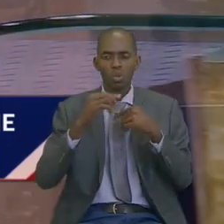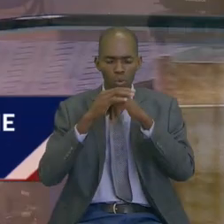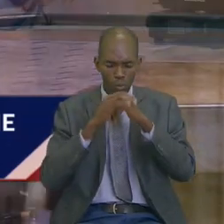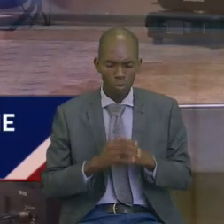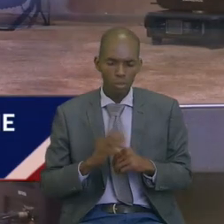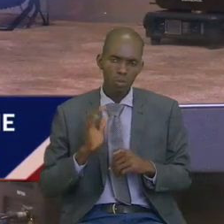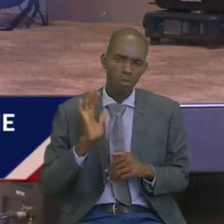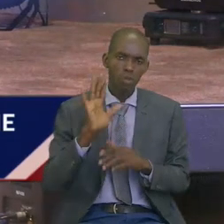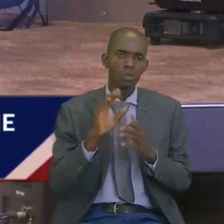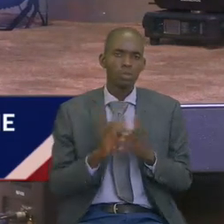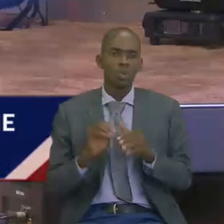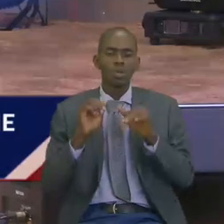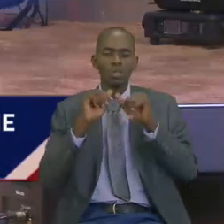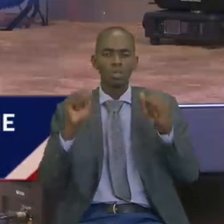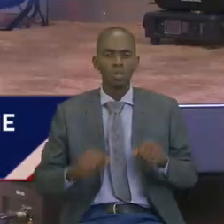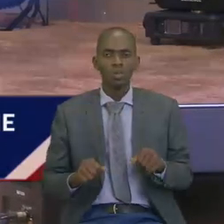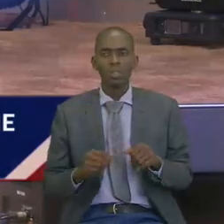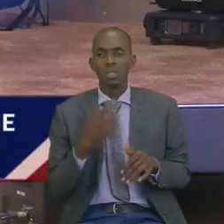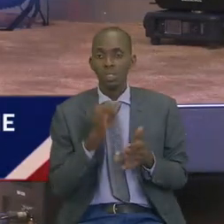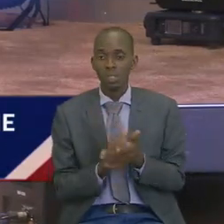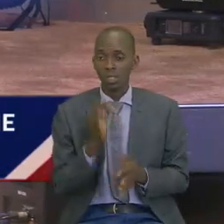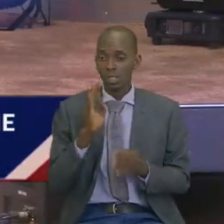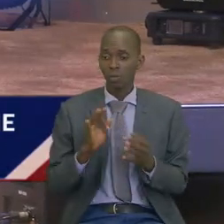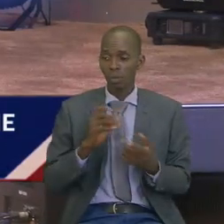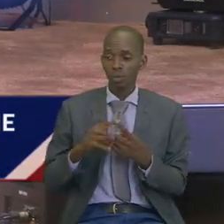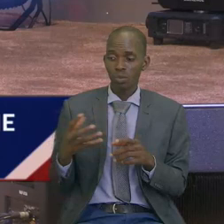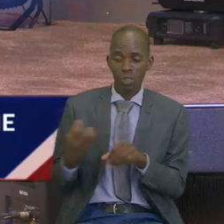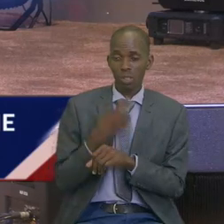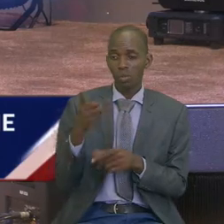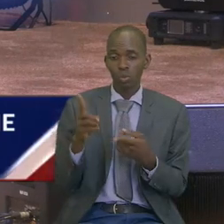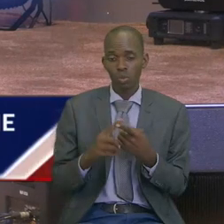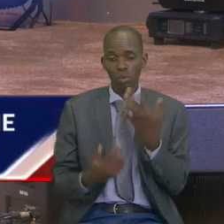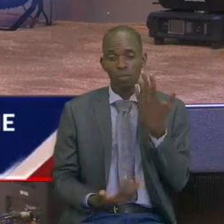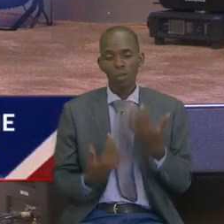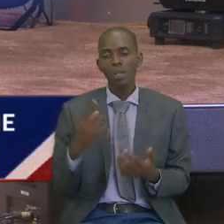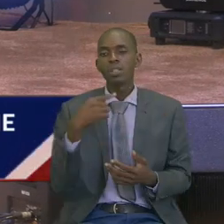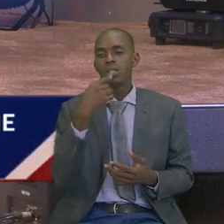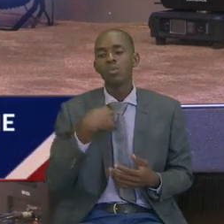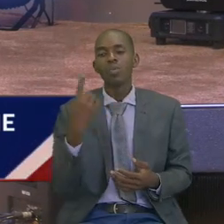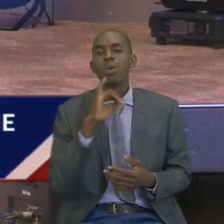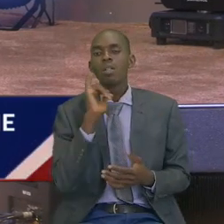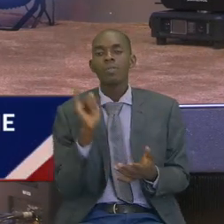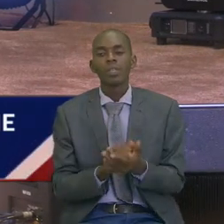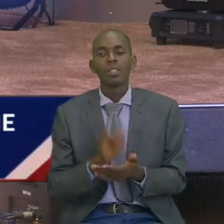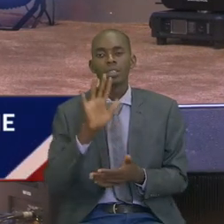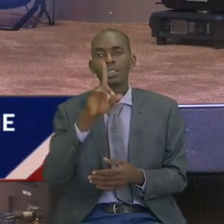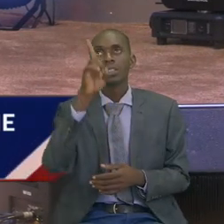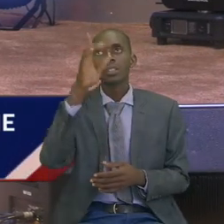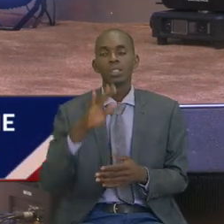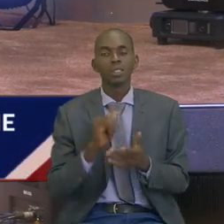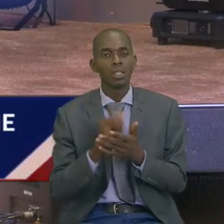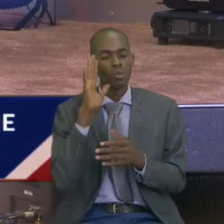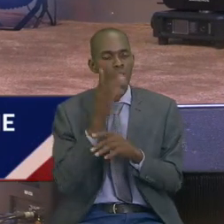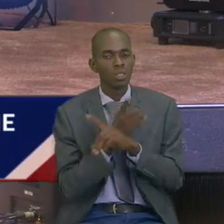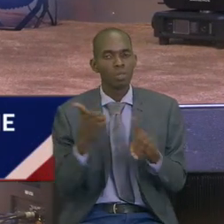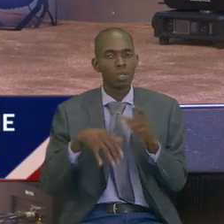if I decide to cast you into the fire, where is that God that can deliver you out of my hand? This is Nebuchadnezzar's day.